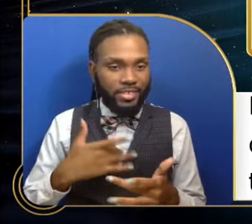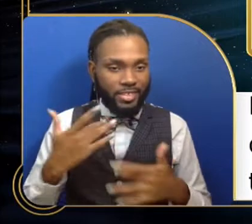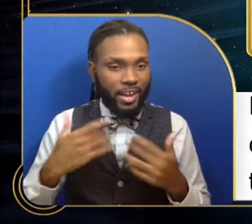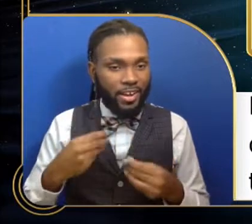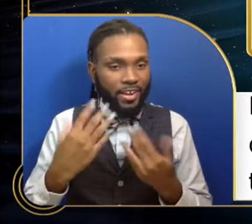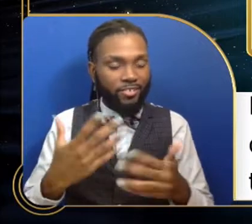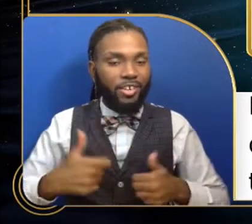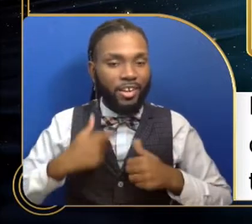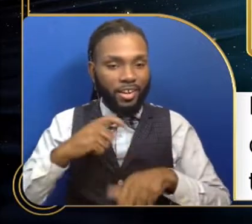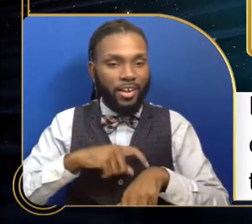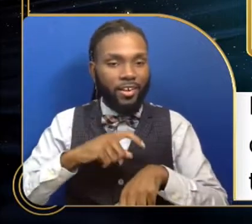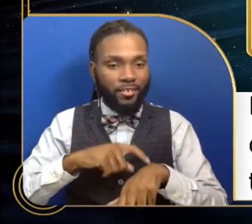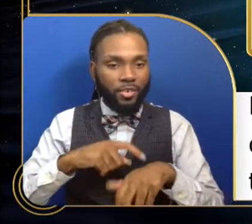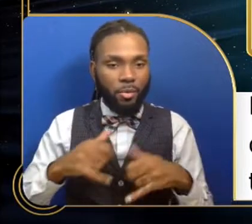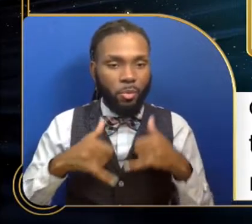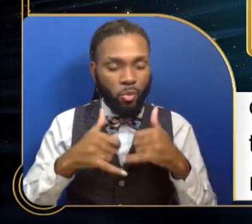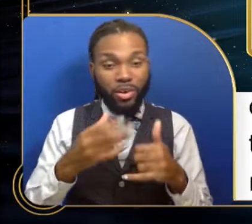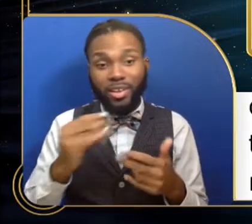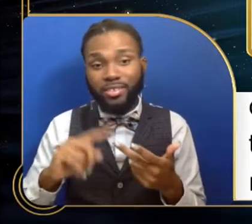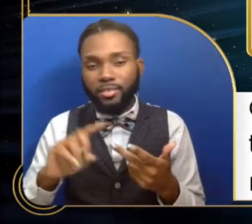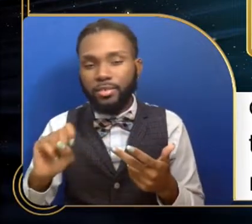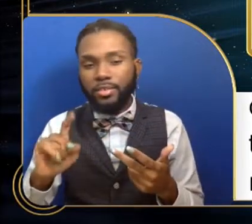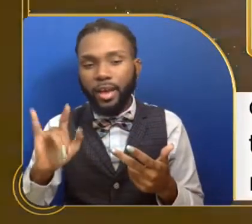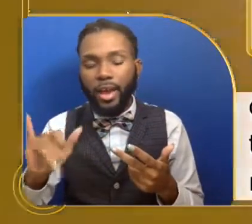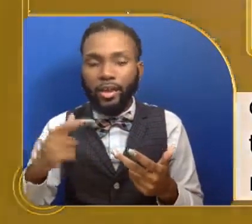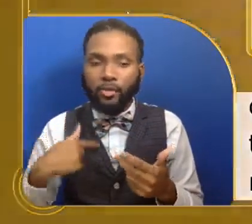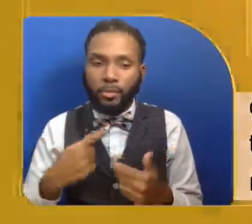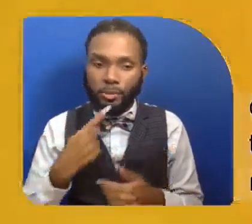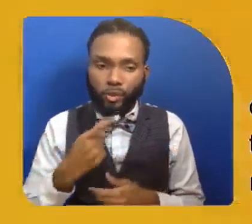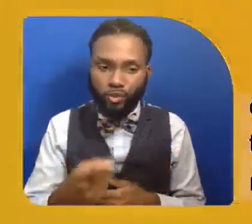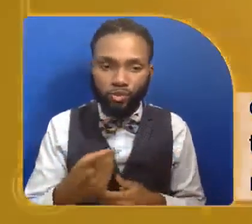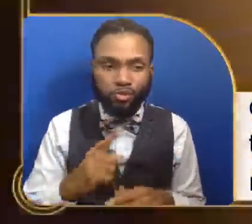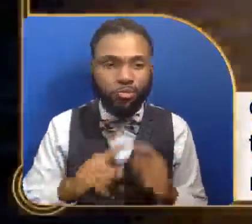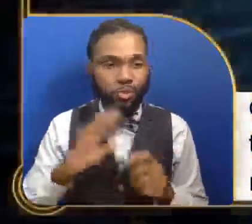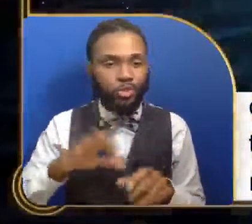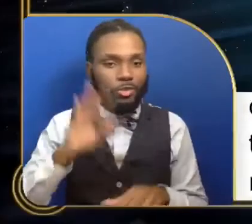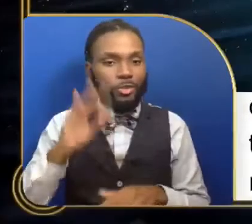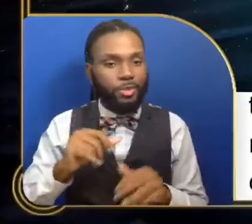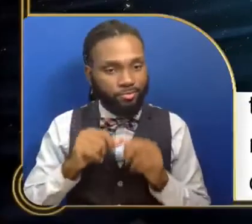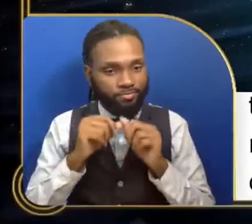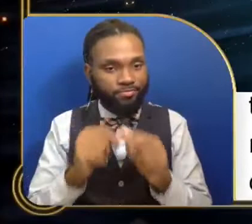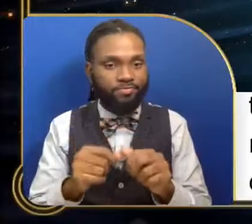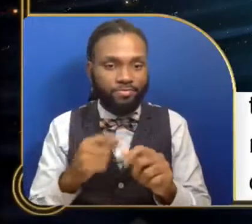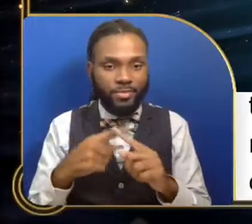miss you deeply, but your spirit lives on in so many others.